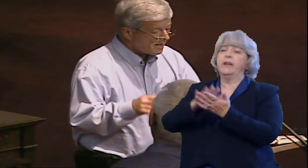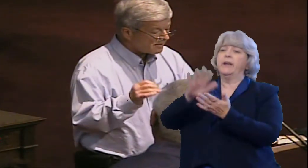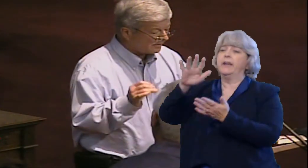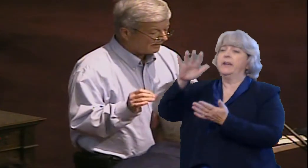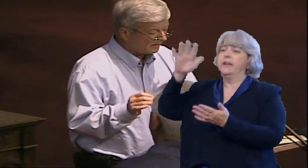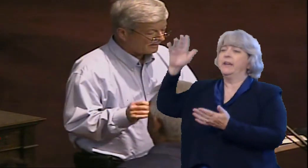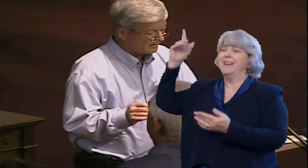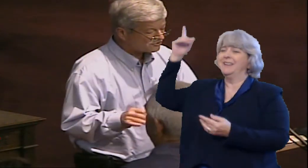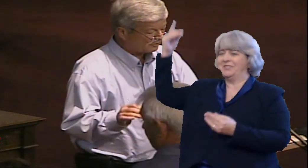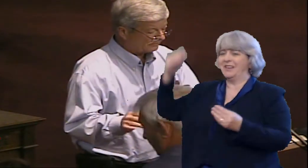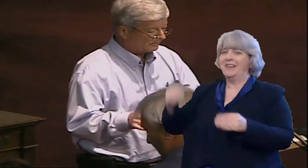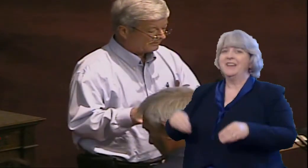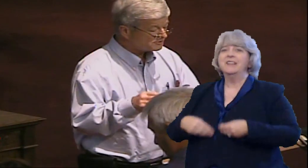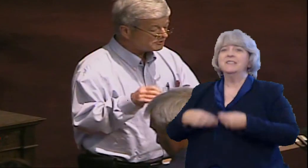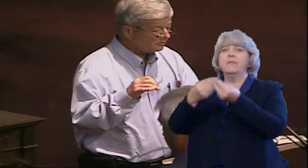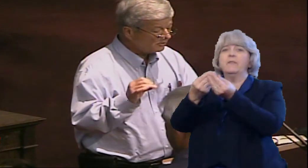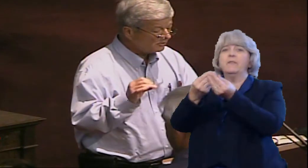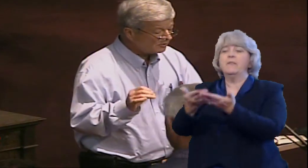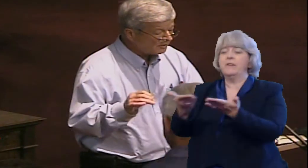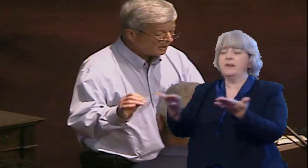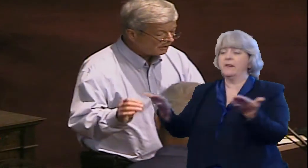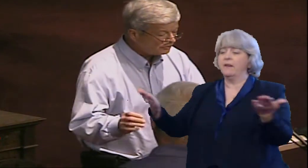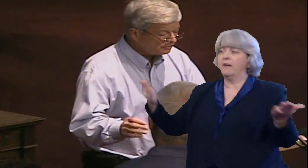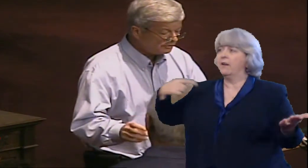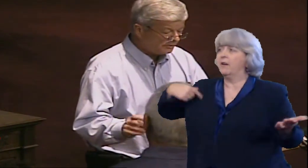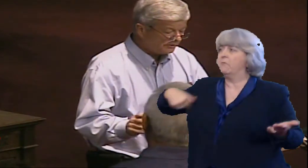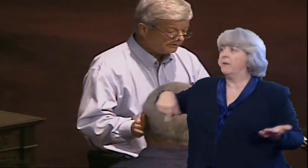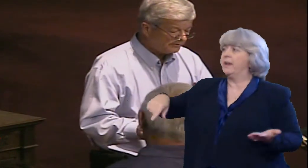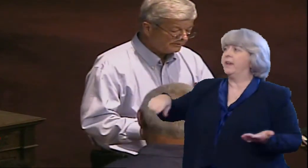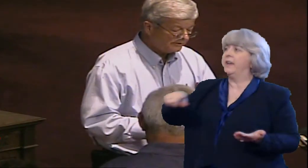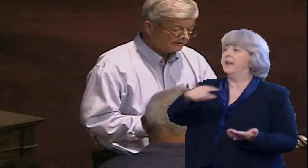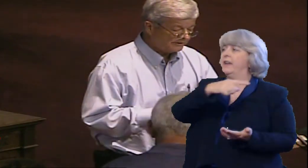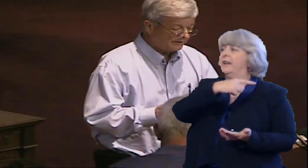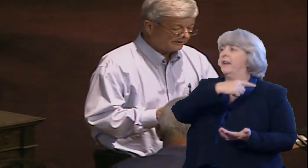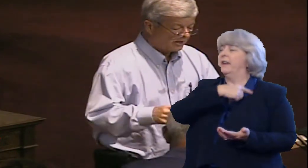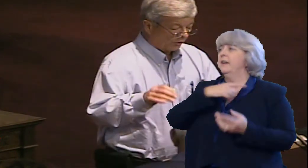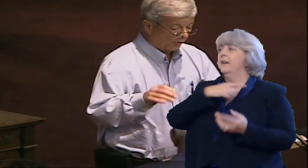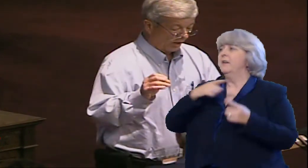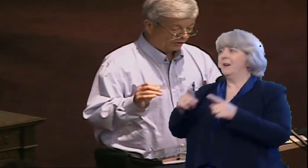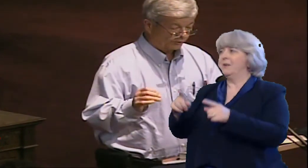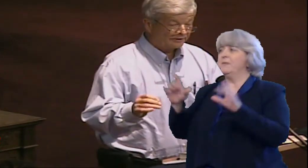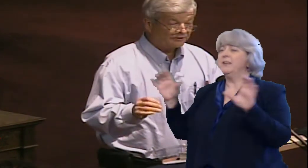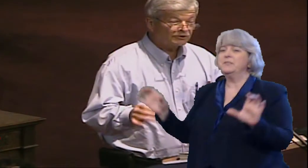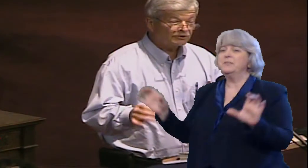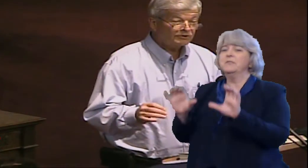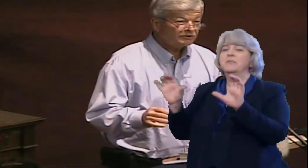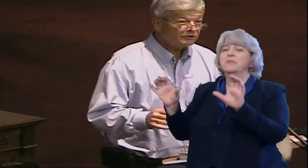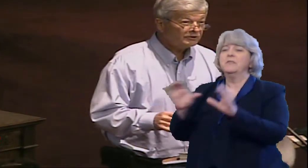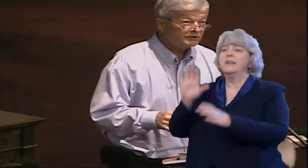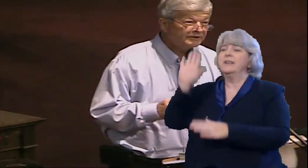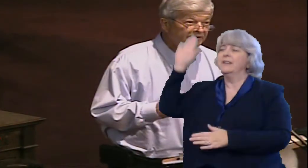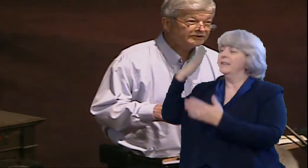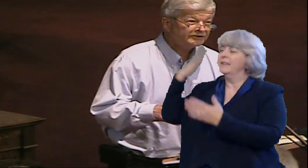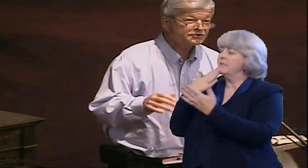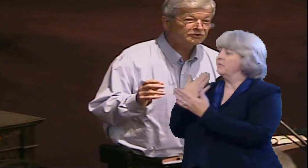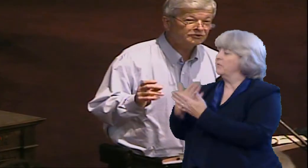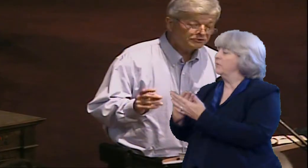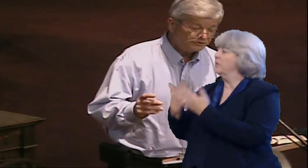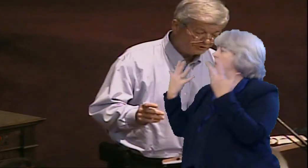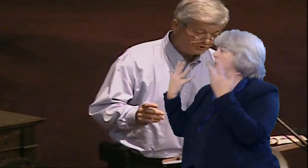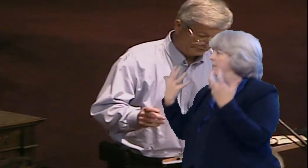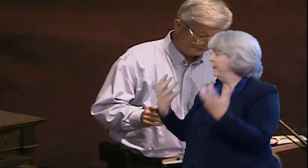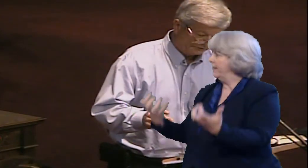He sheds on our way. While we do His